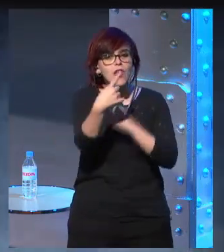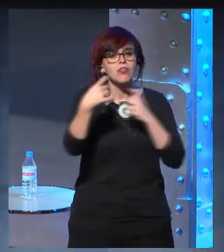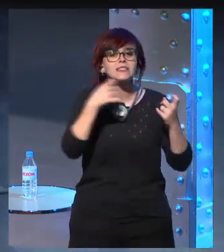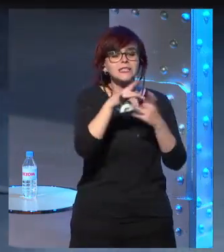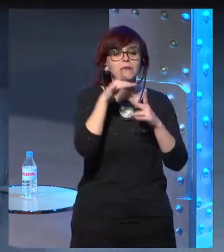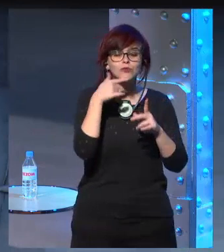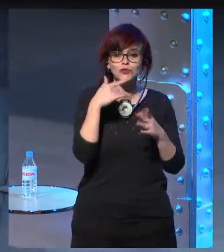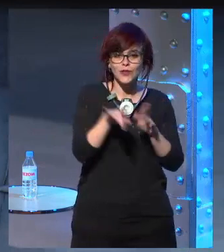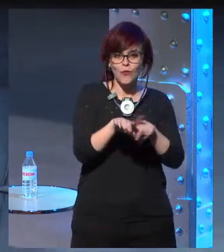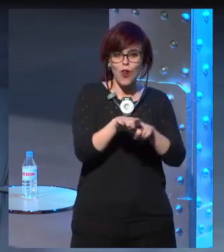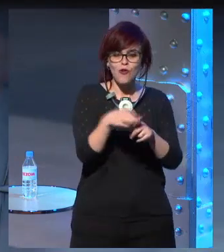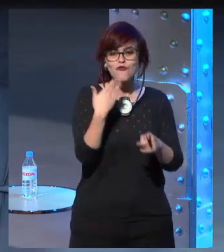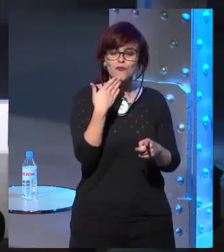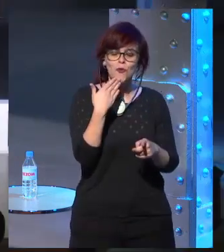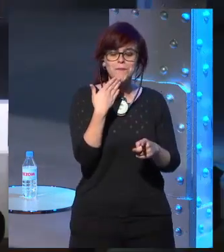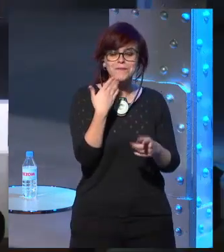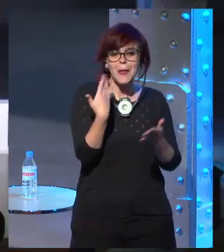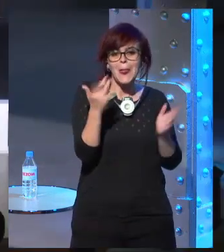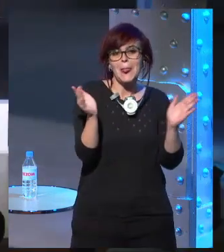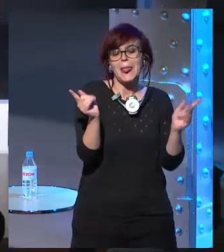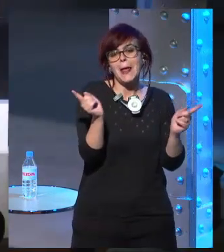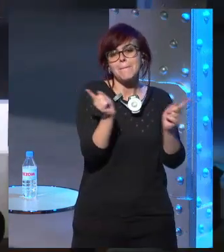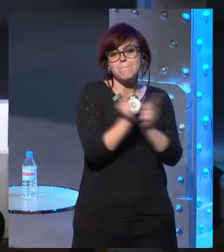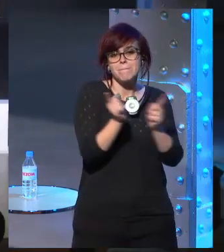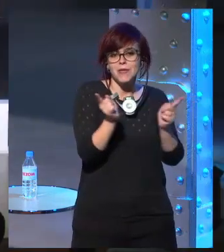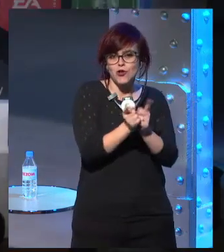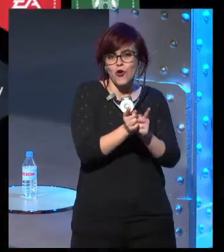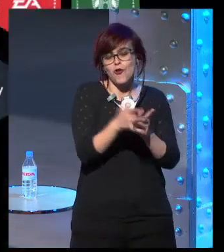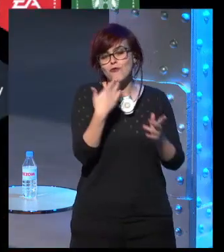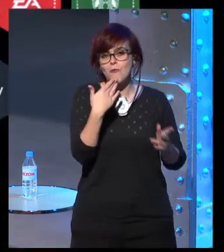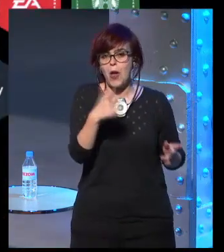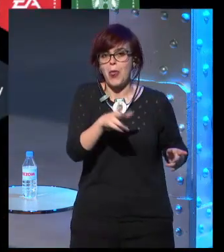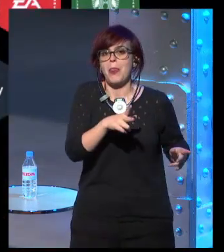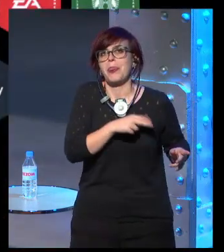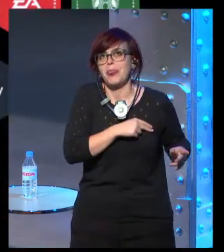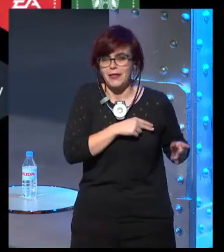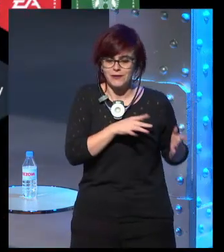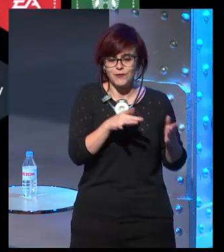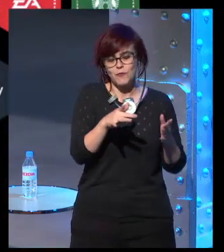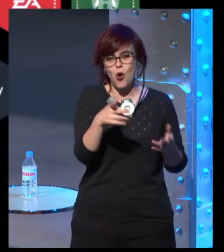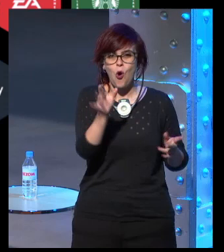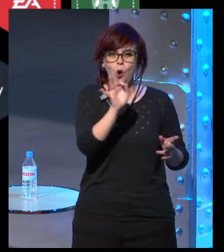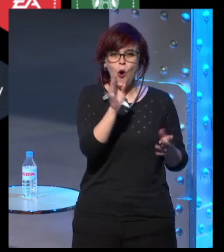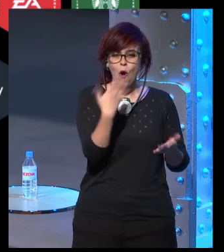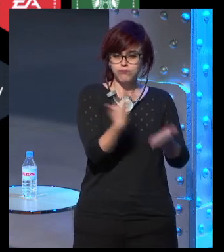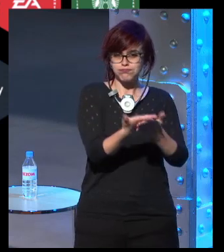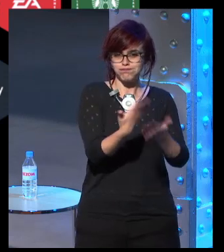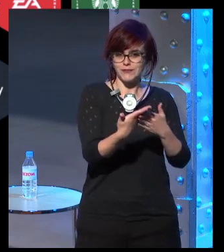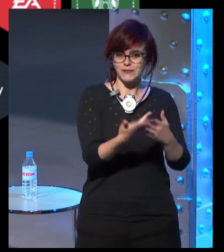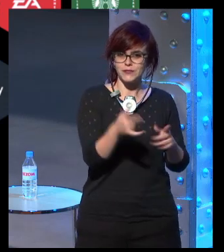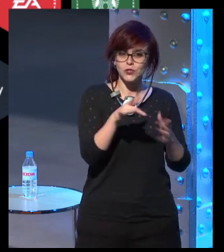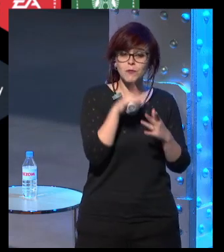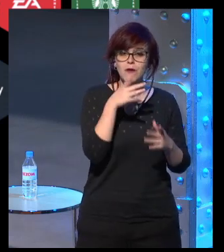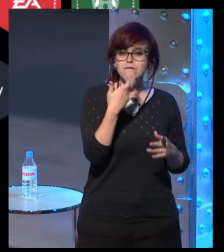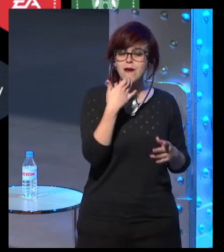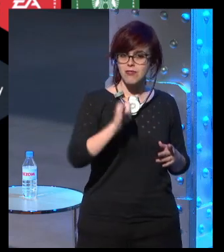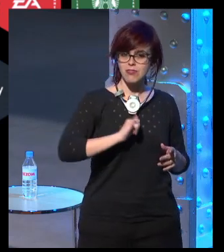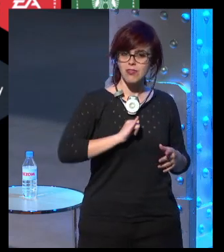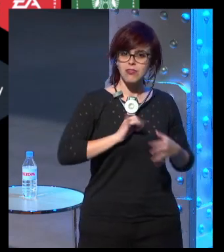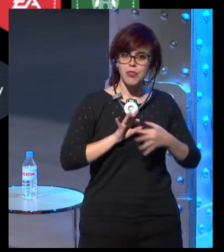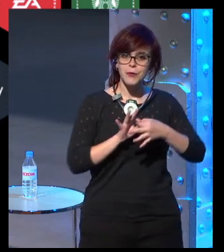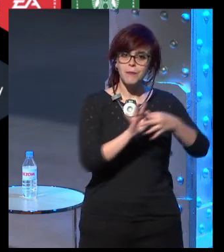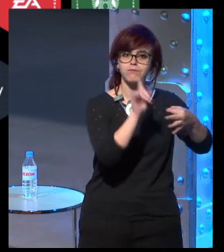badges. When you click on one of these badges, it opens up an enormous amount of information, right? Because we're in the digital age.